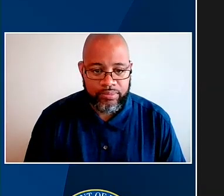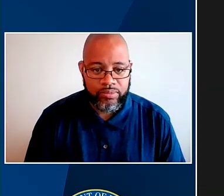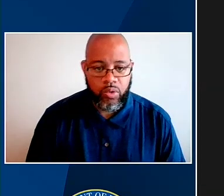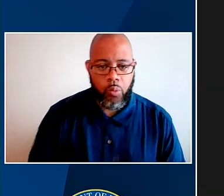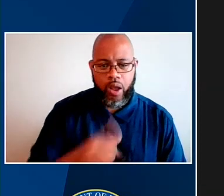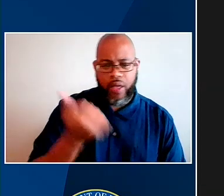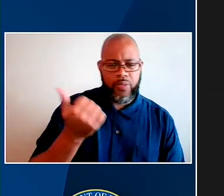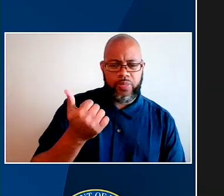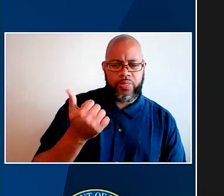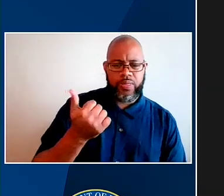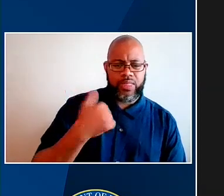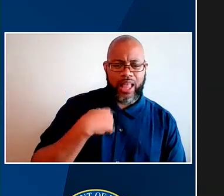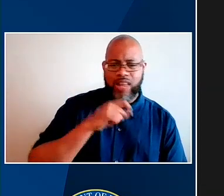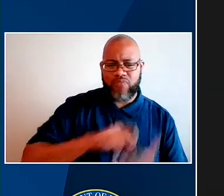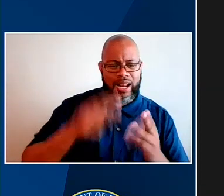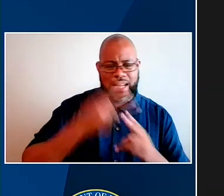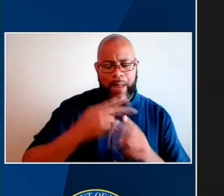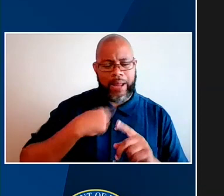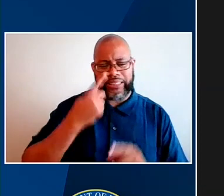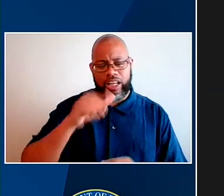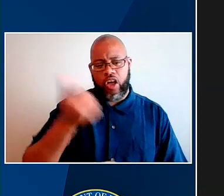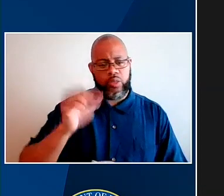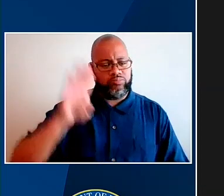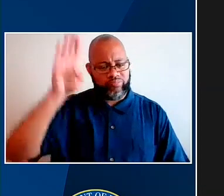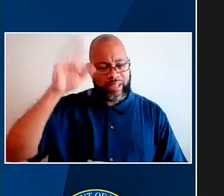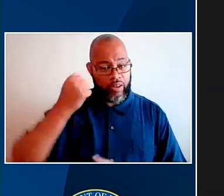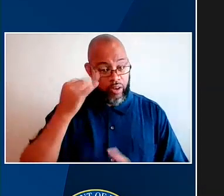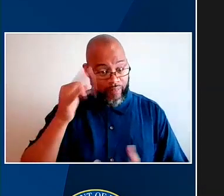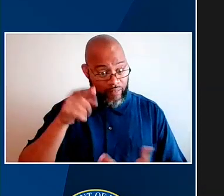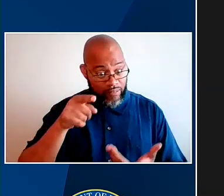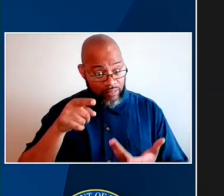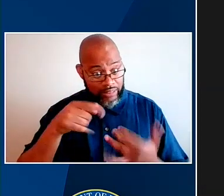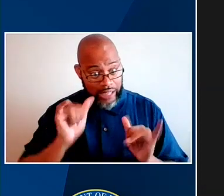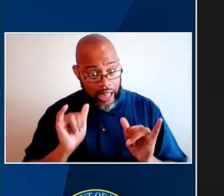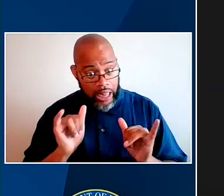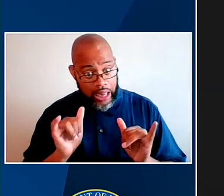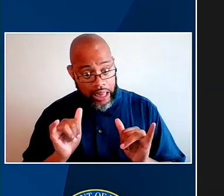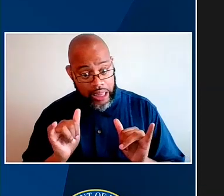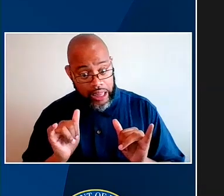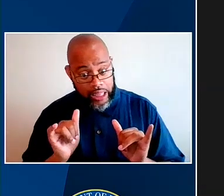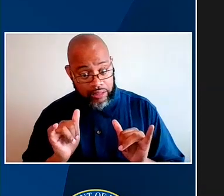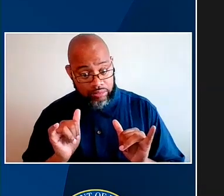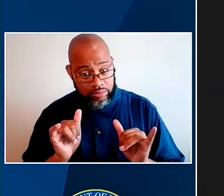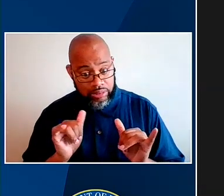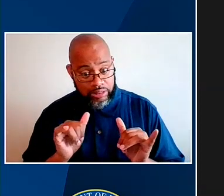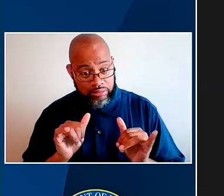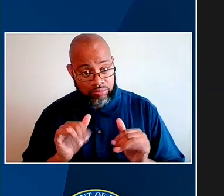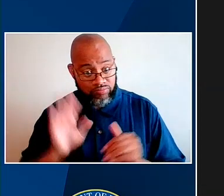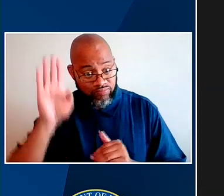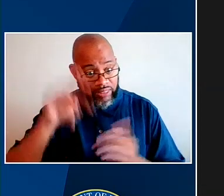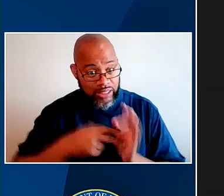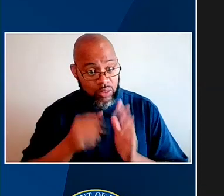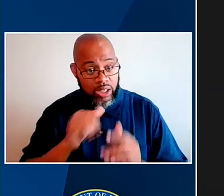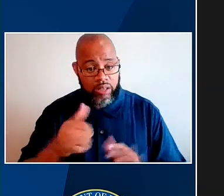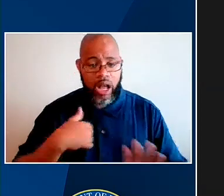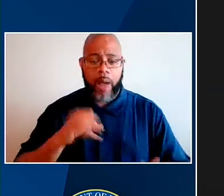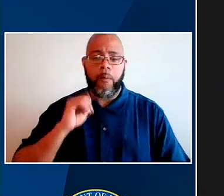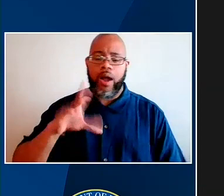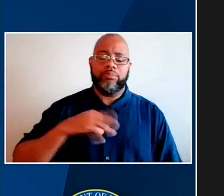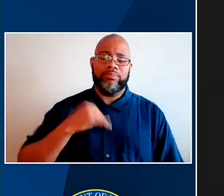Sorry, I didn't write down the name, but I did see one of their hand. I don't know if it was intentional or not. I'm okay now.